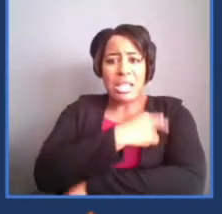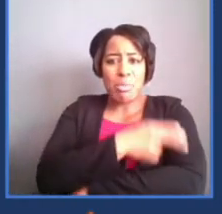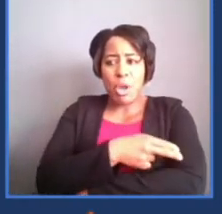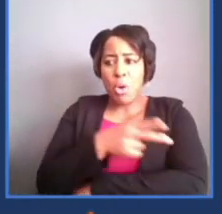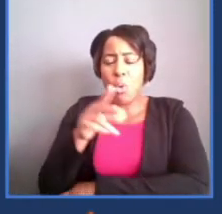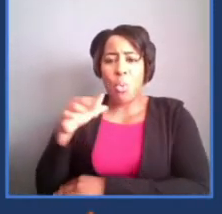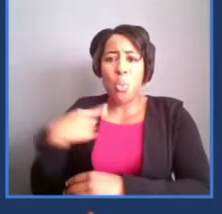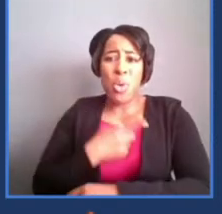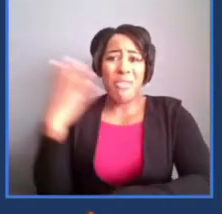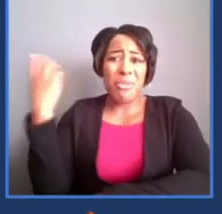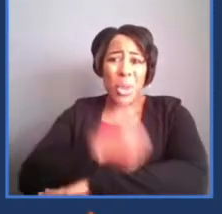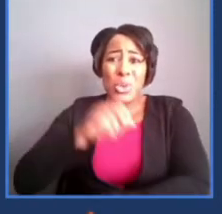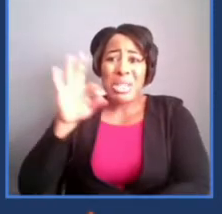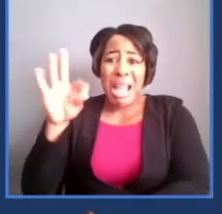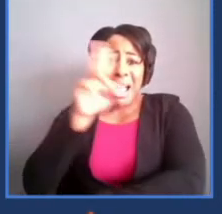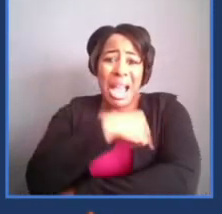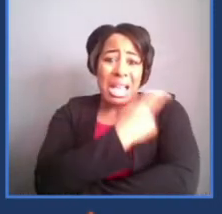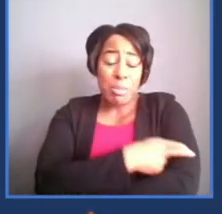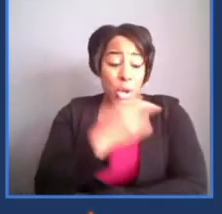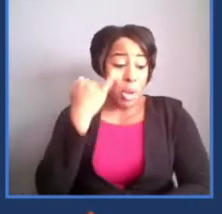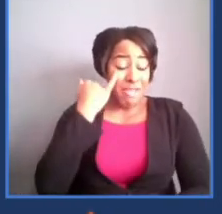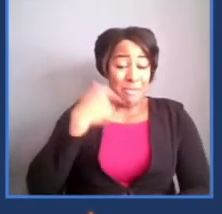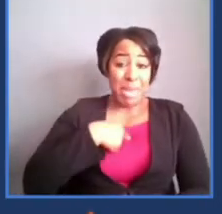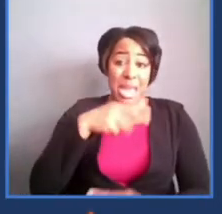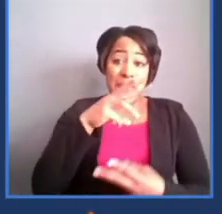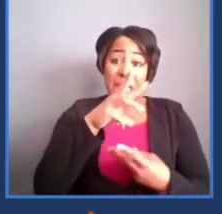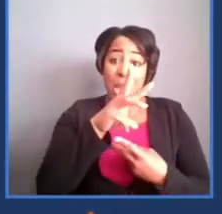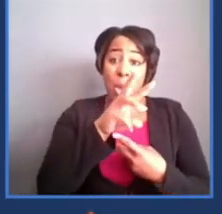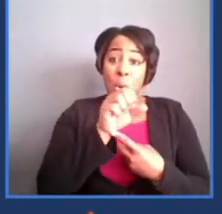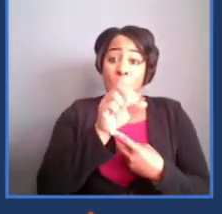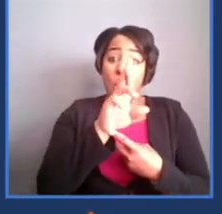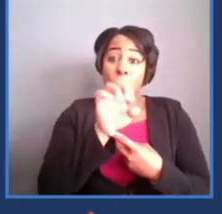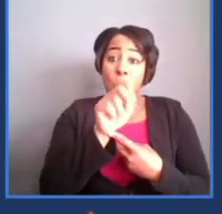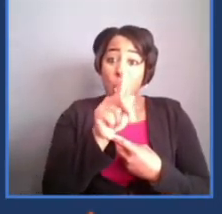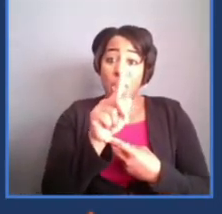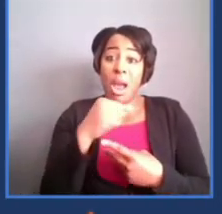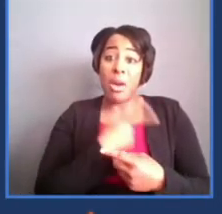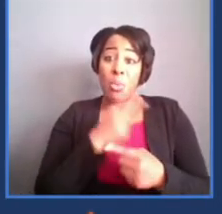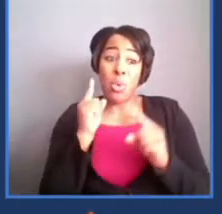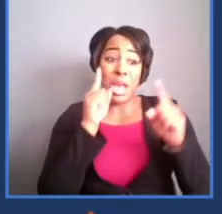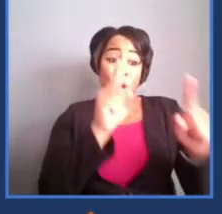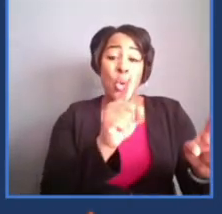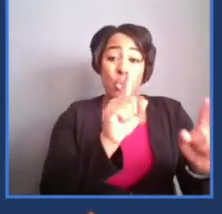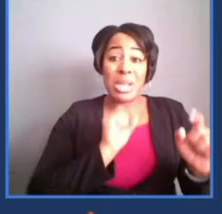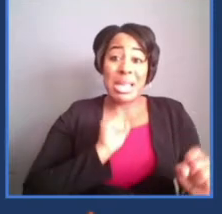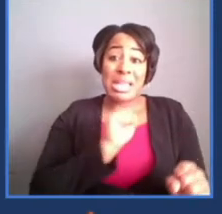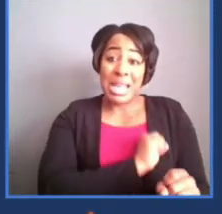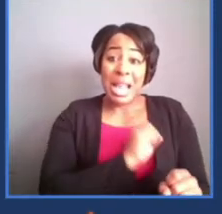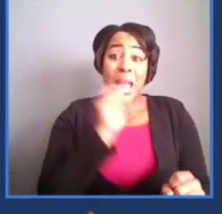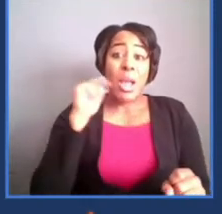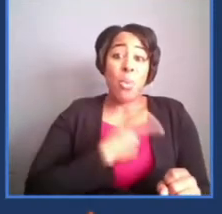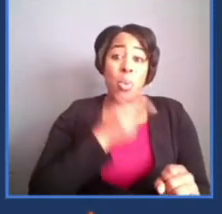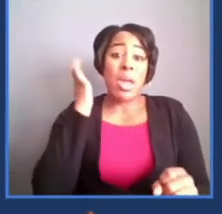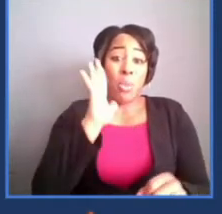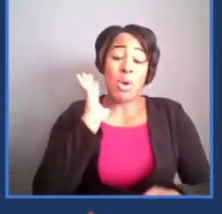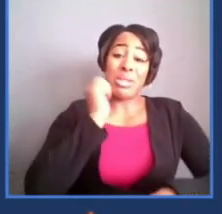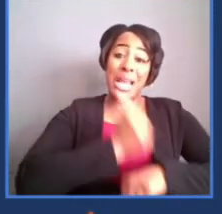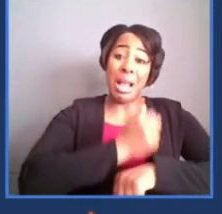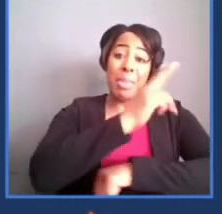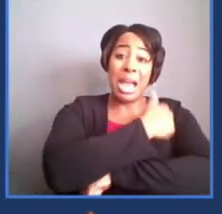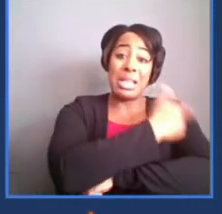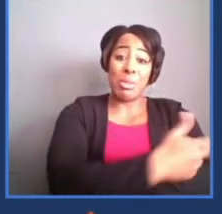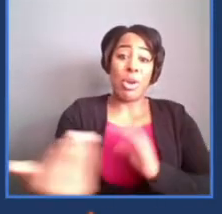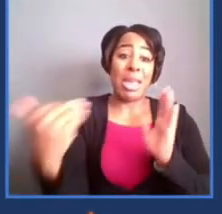Reverend Warnock to the Senate. We will deliver the resources to reopen those 9 hospitals and to build new clinics in every corner of this